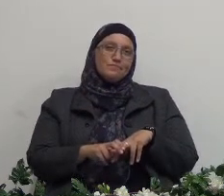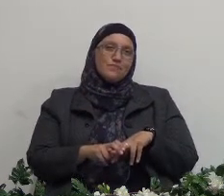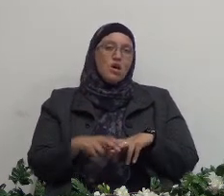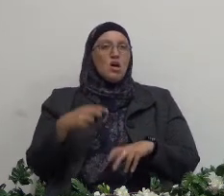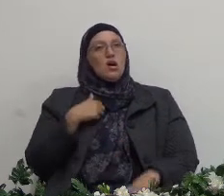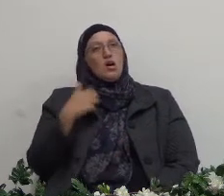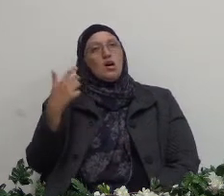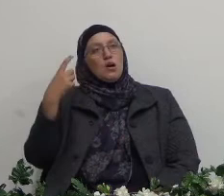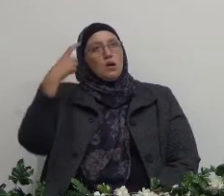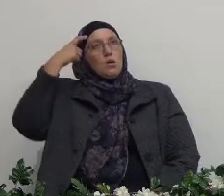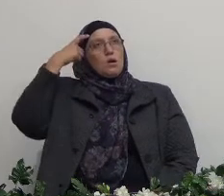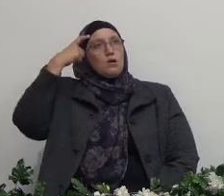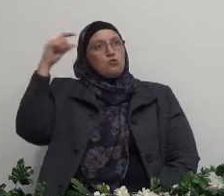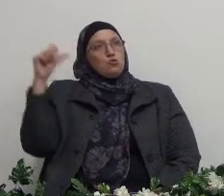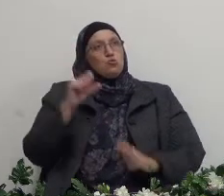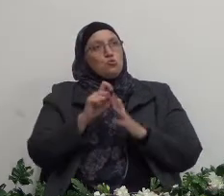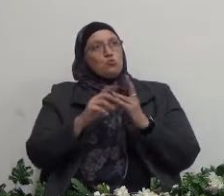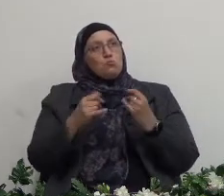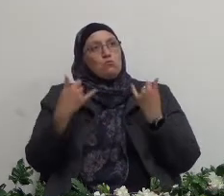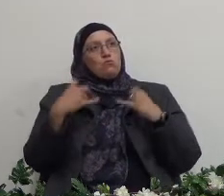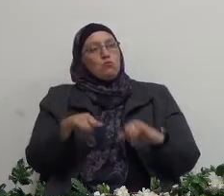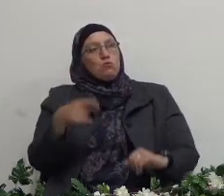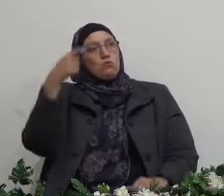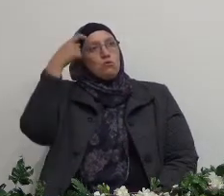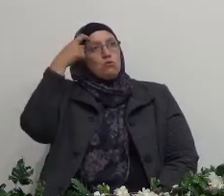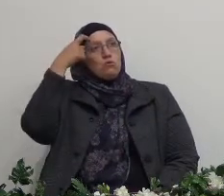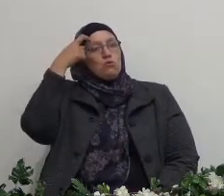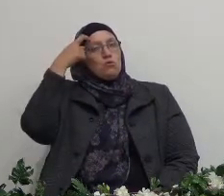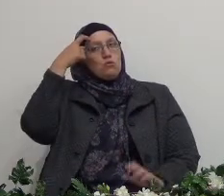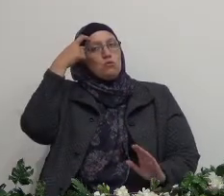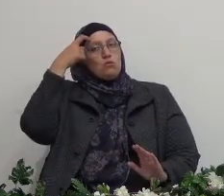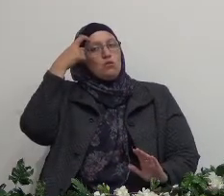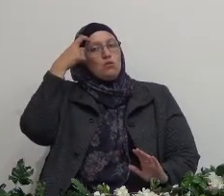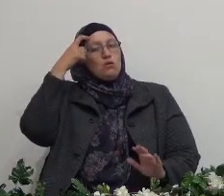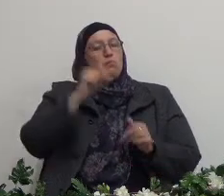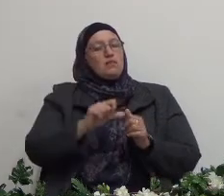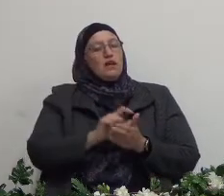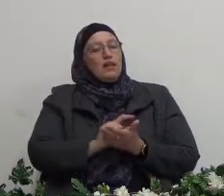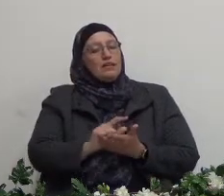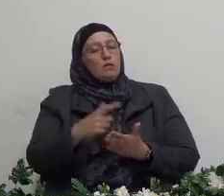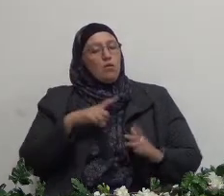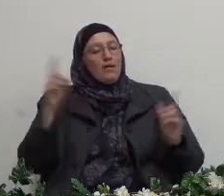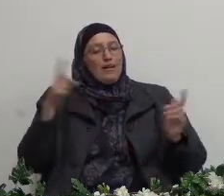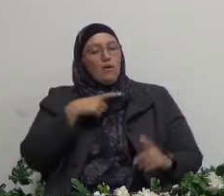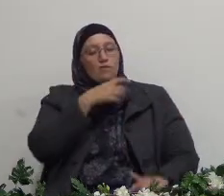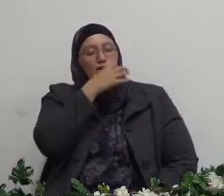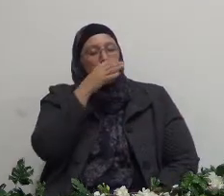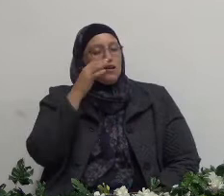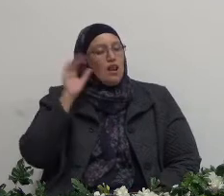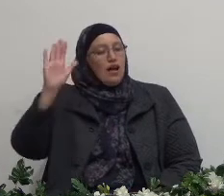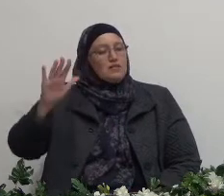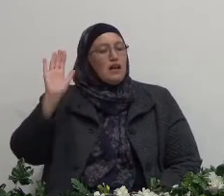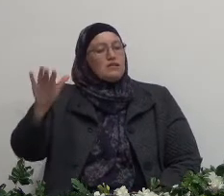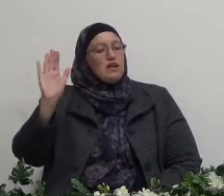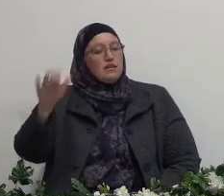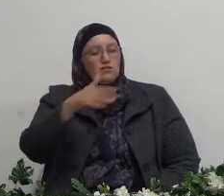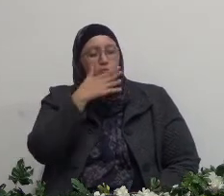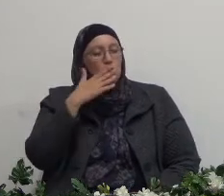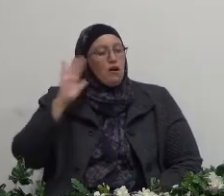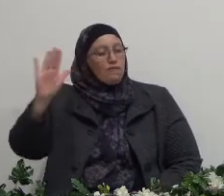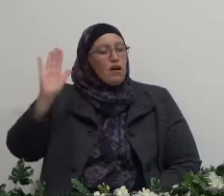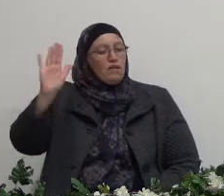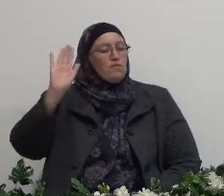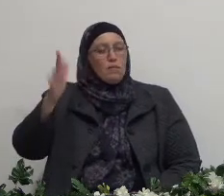pops up in your head of doing something wrong, and you say, I'll do it later, I'm fasting. I won't do it now, after Ramadan. Because you